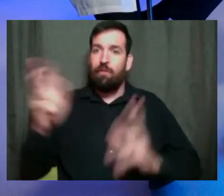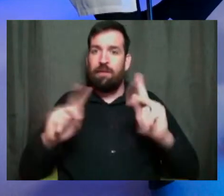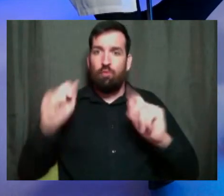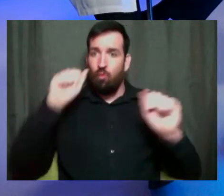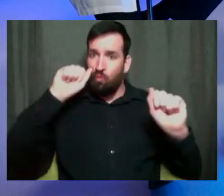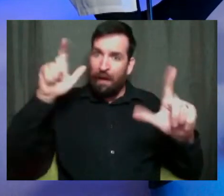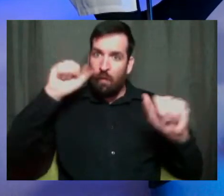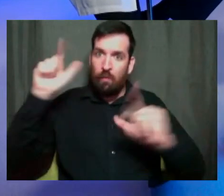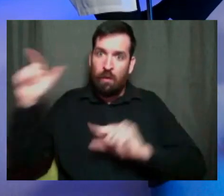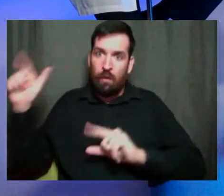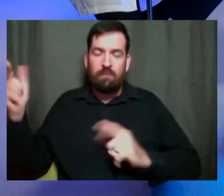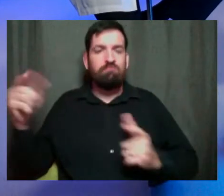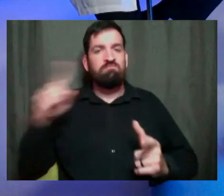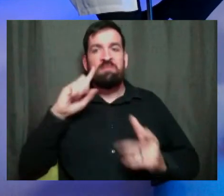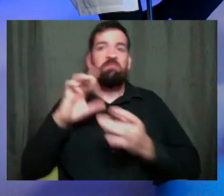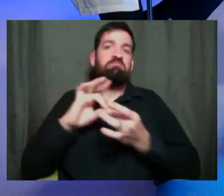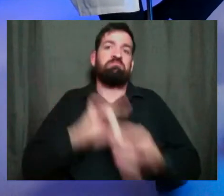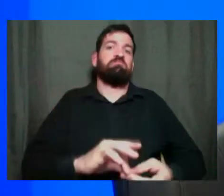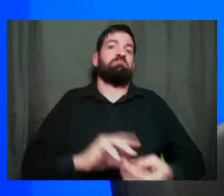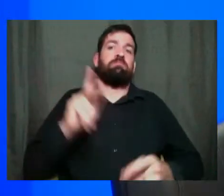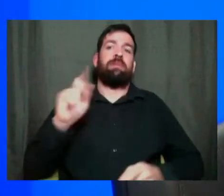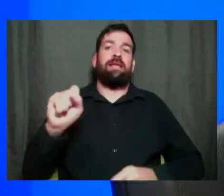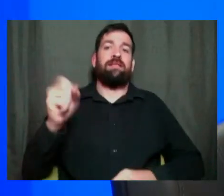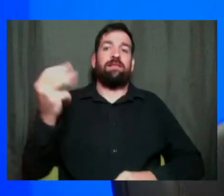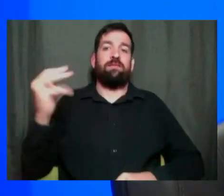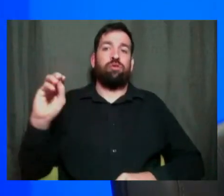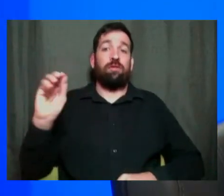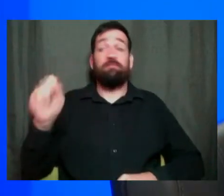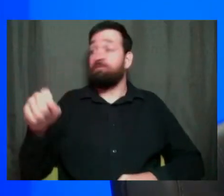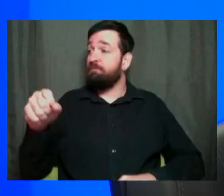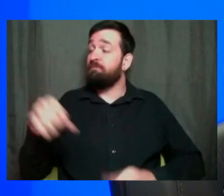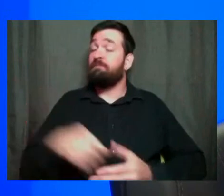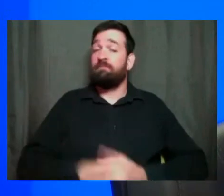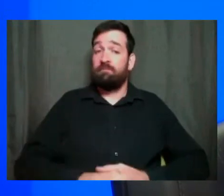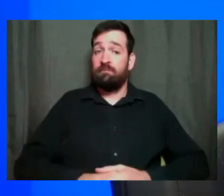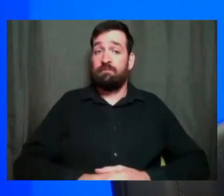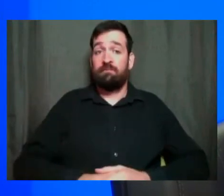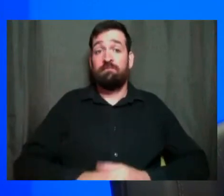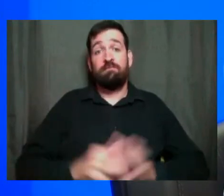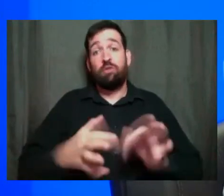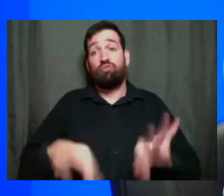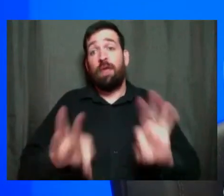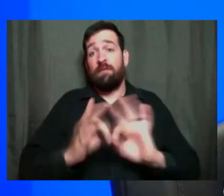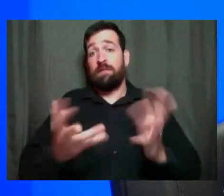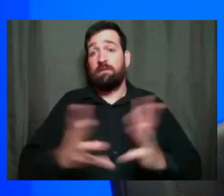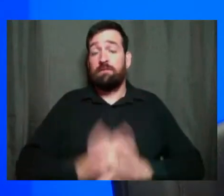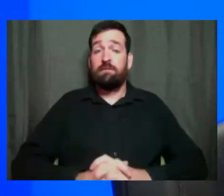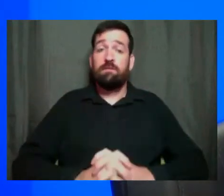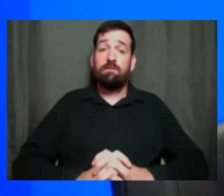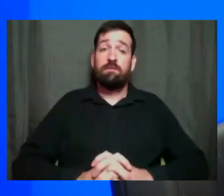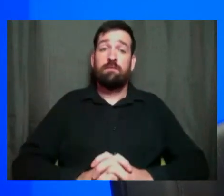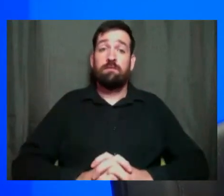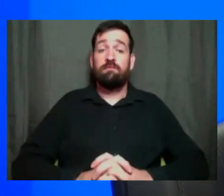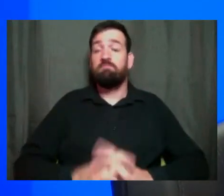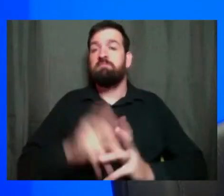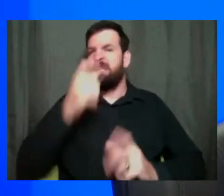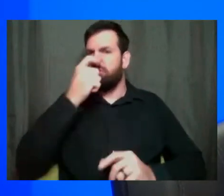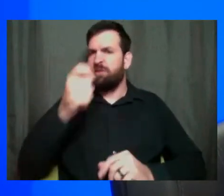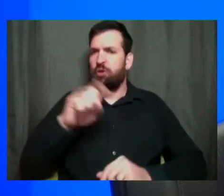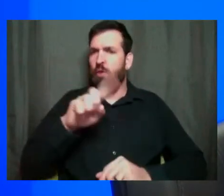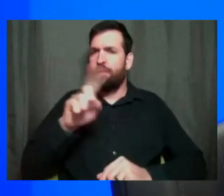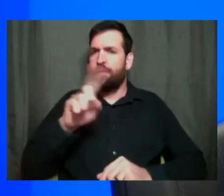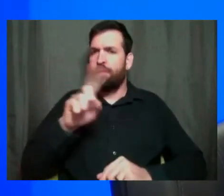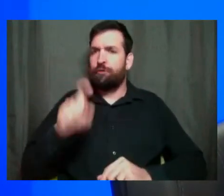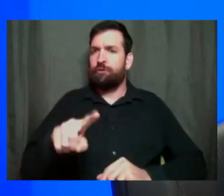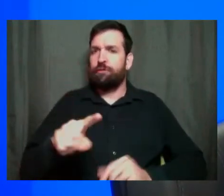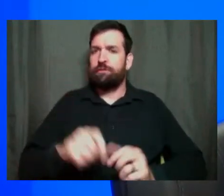this is relevant here in Kansas and Missouri. Yes, it is. Was there a storm? It's relevant. Actually, slept through it, my friend. that's an interesting question, because this is